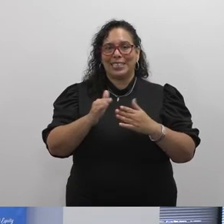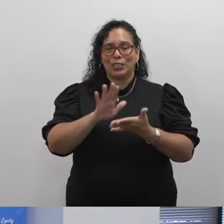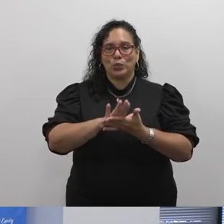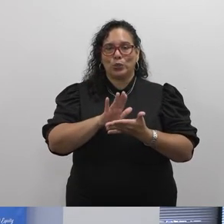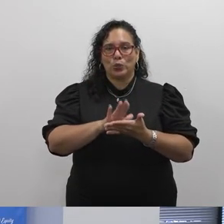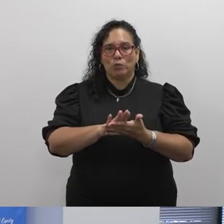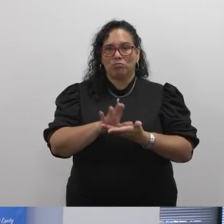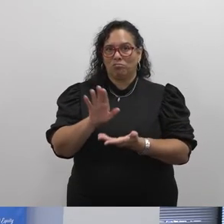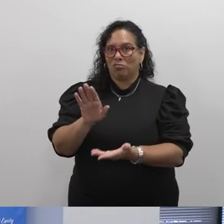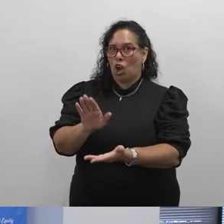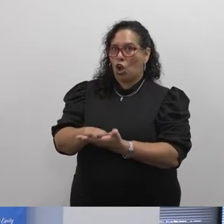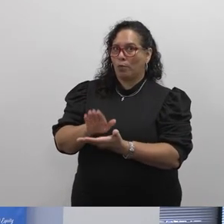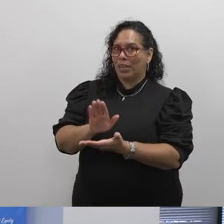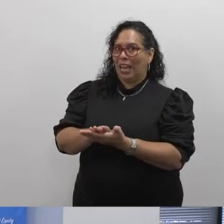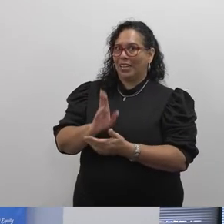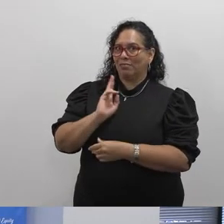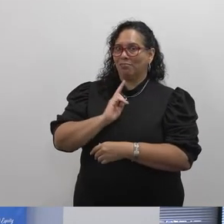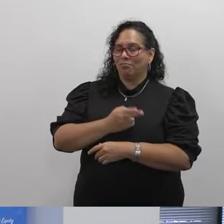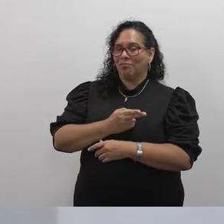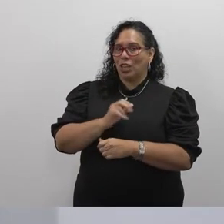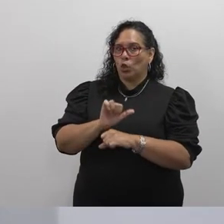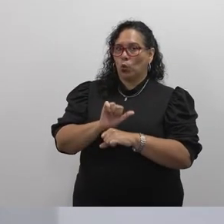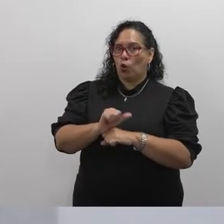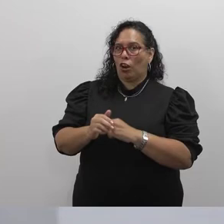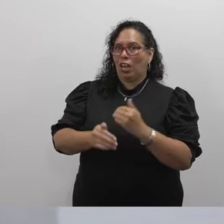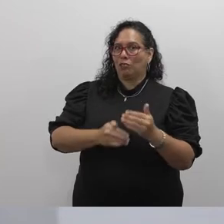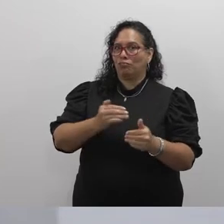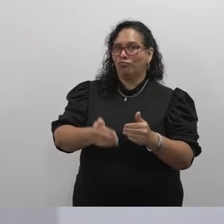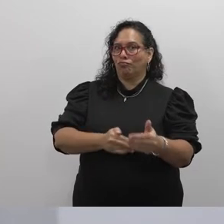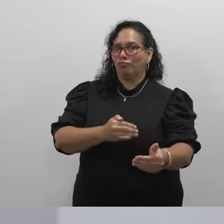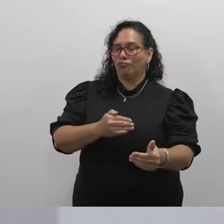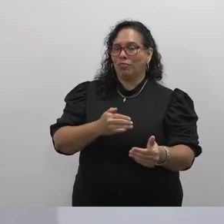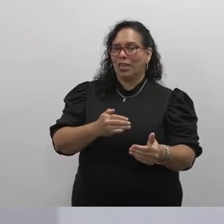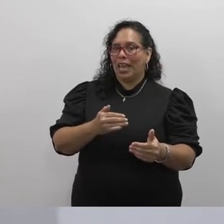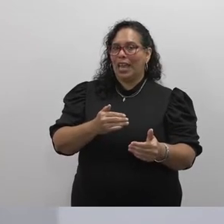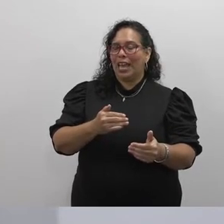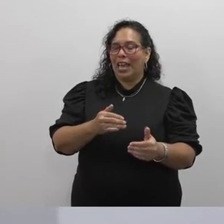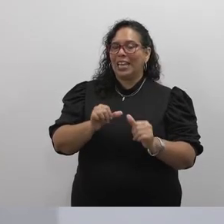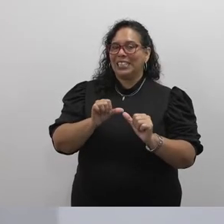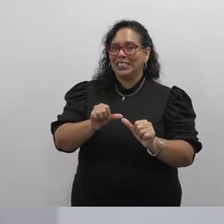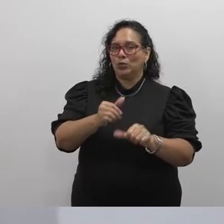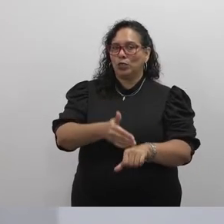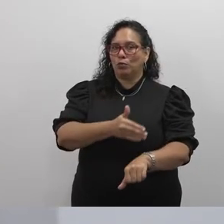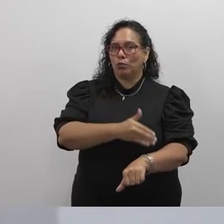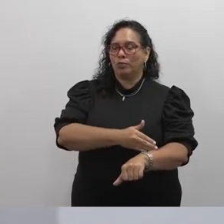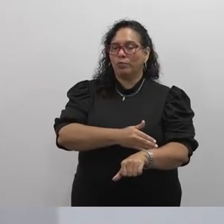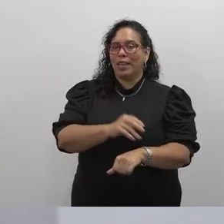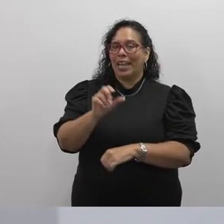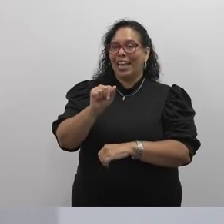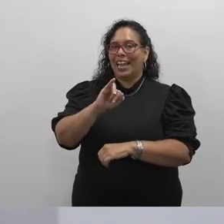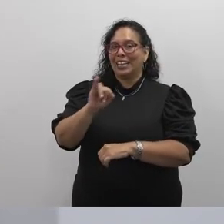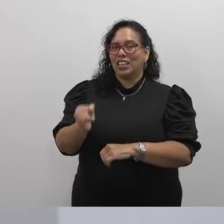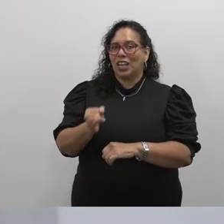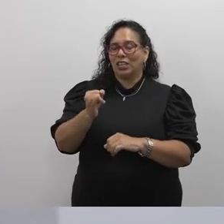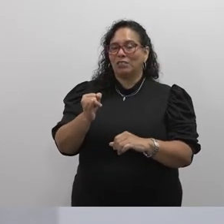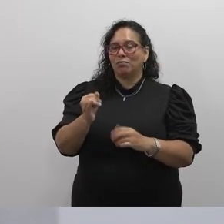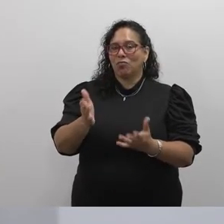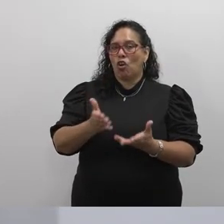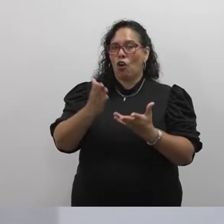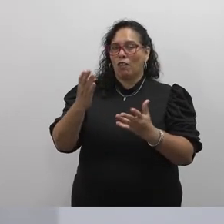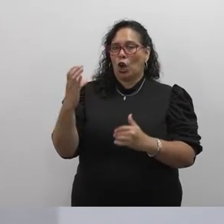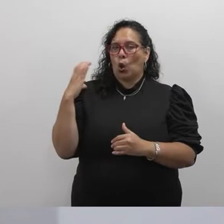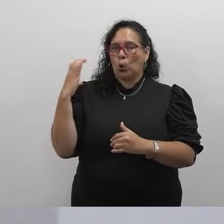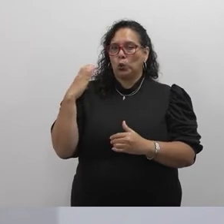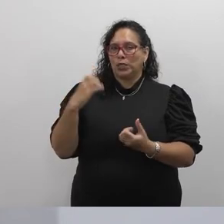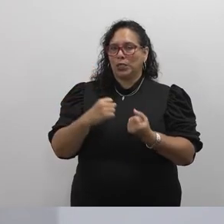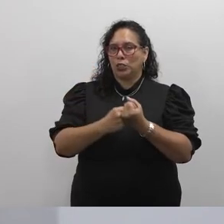that we've done in proceeding towards better and continuous improvement. He also has offered his coaching support to us